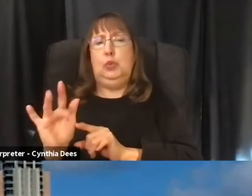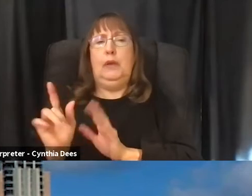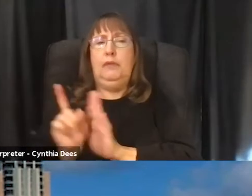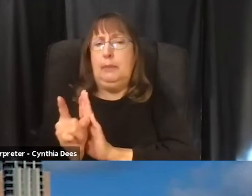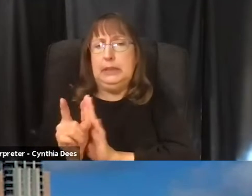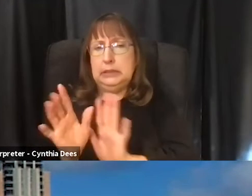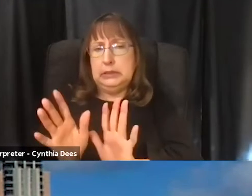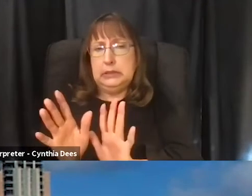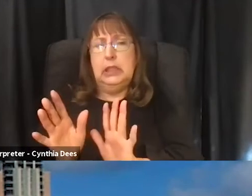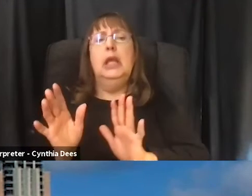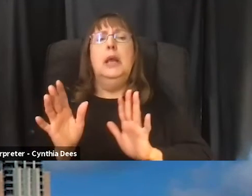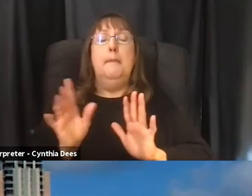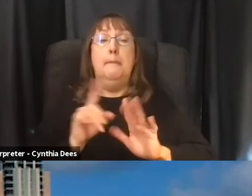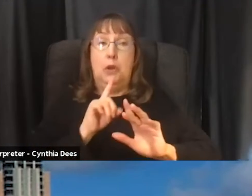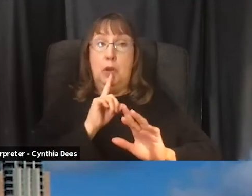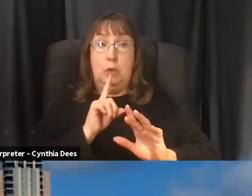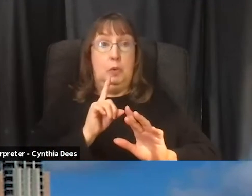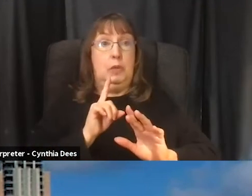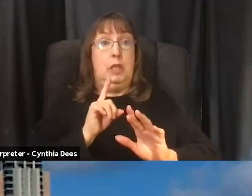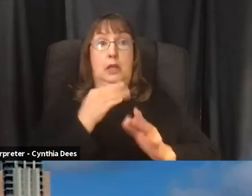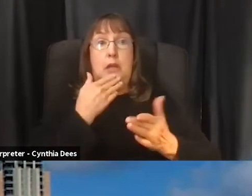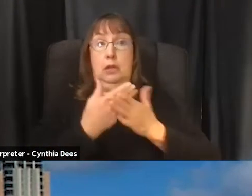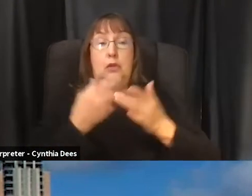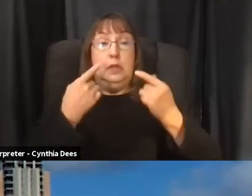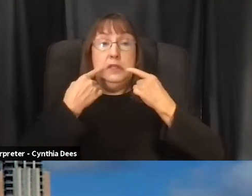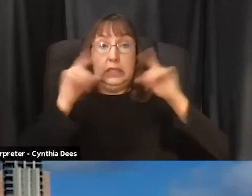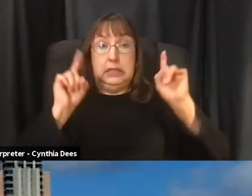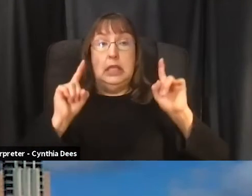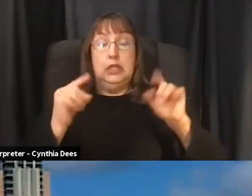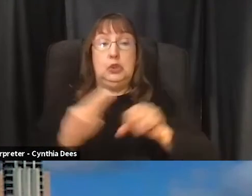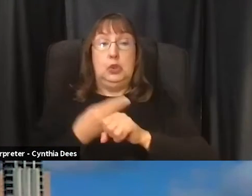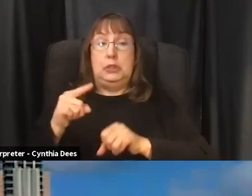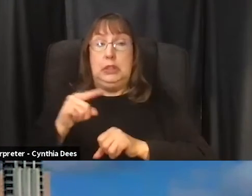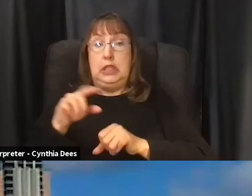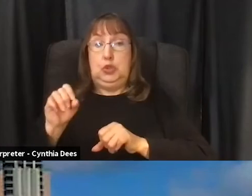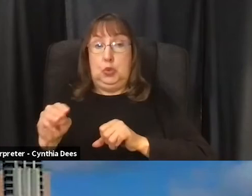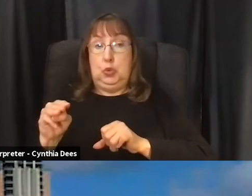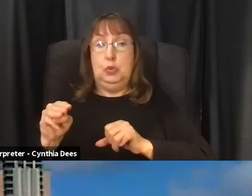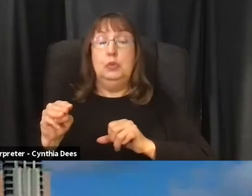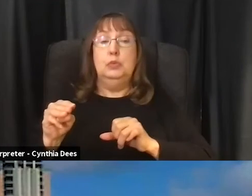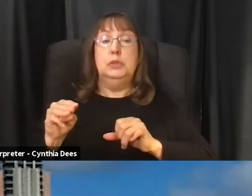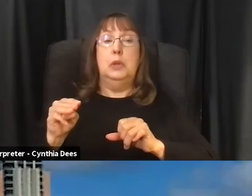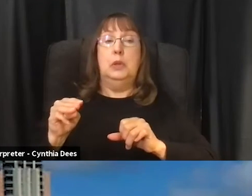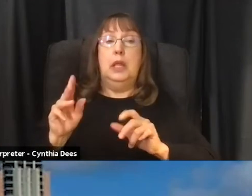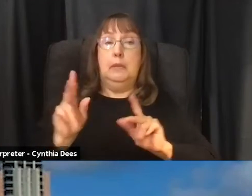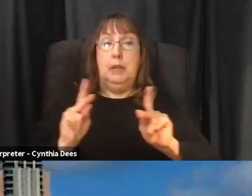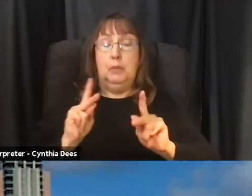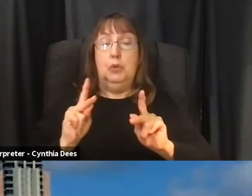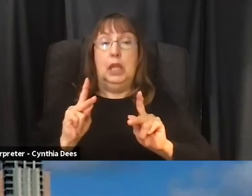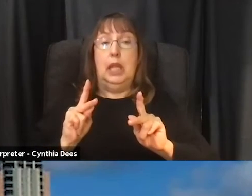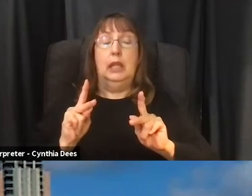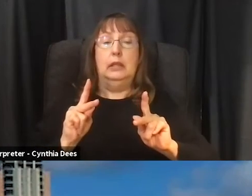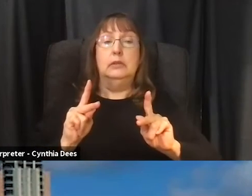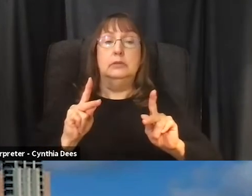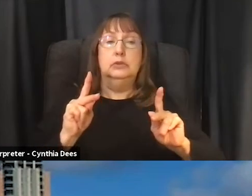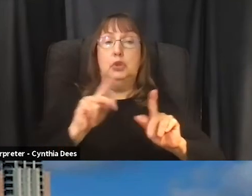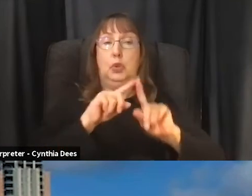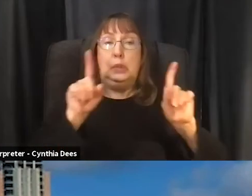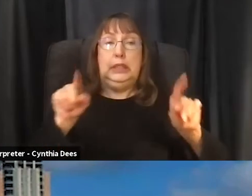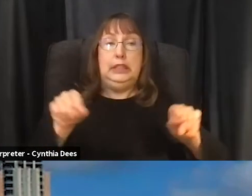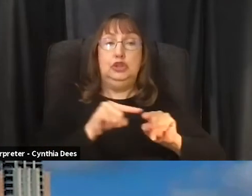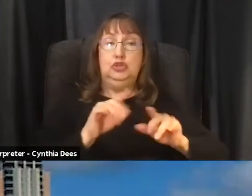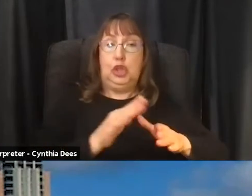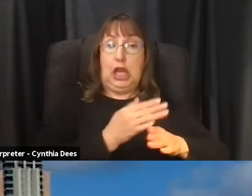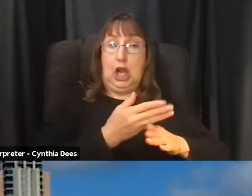we've had really good success using Zoom to have people screen share, and then we record the session